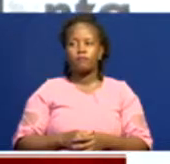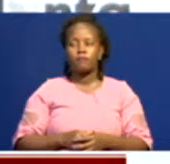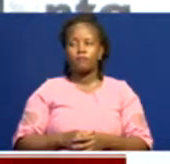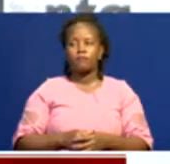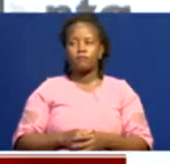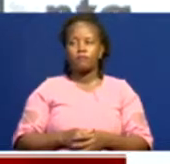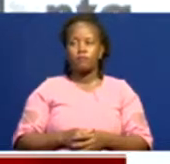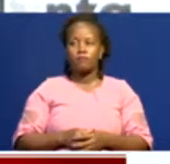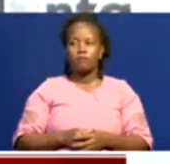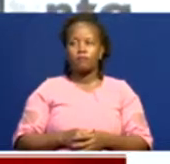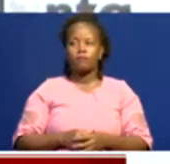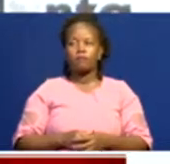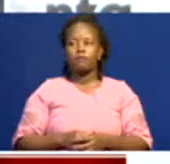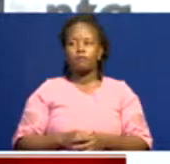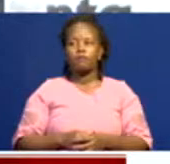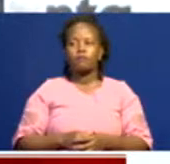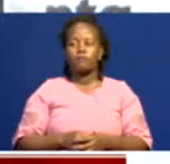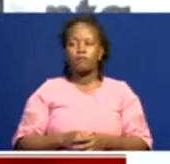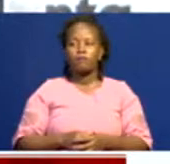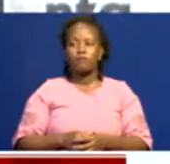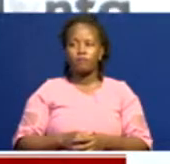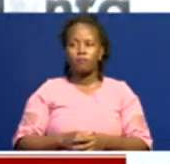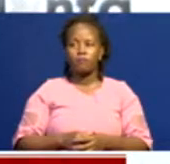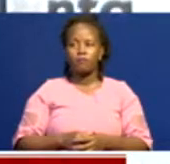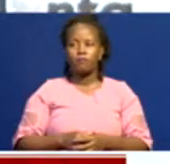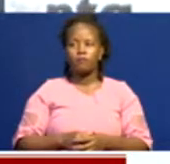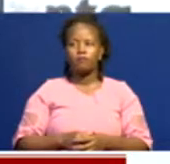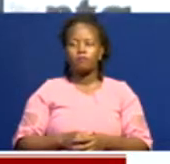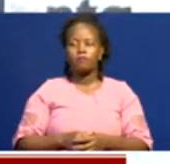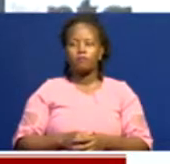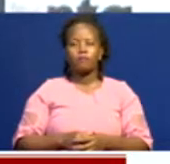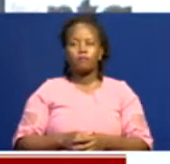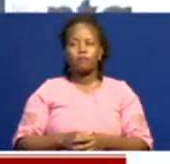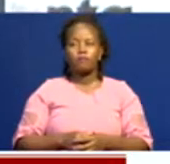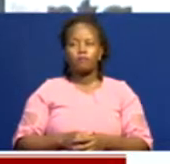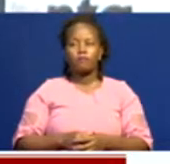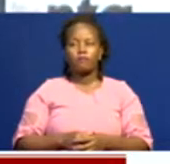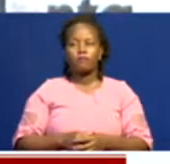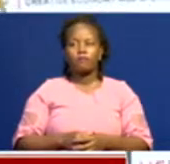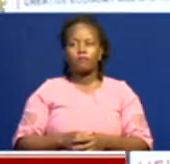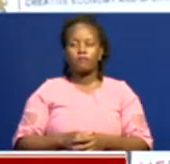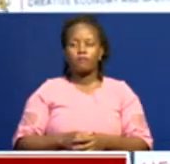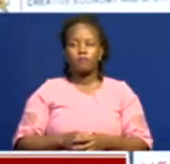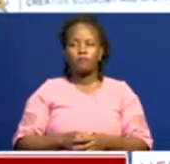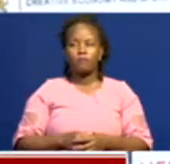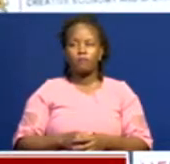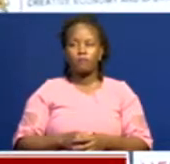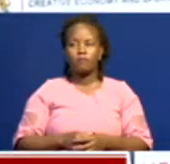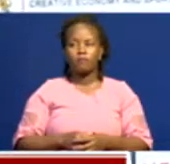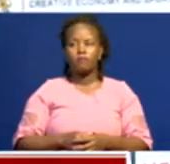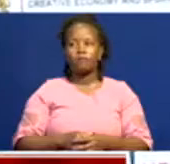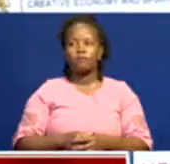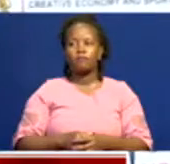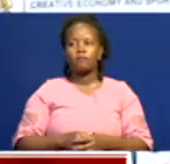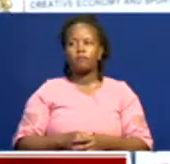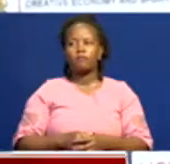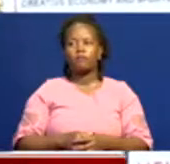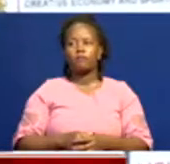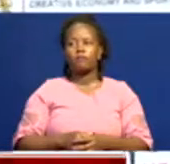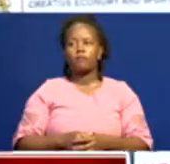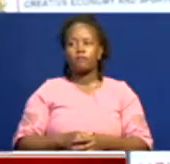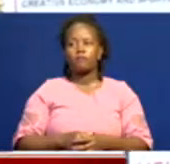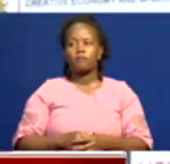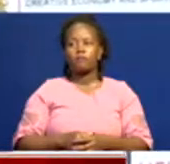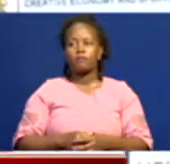training, more training, then I am going to add more from what I have done today. Championship, I believe I'll back